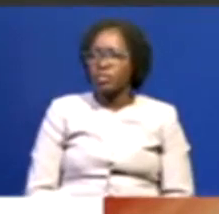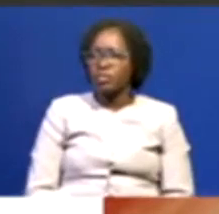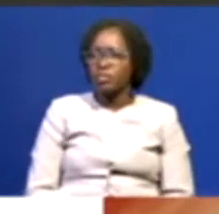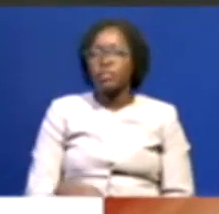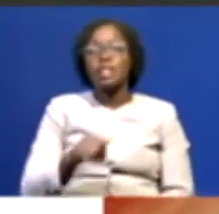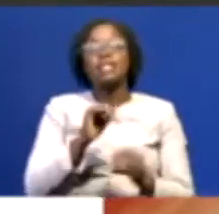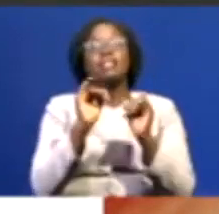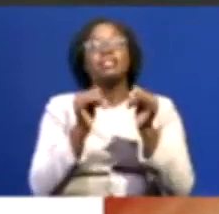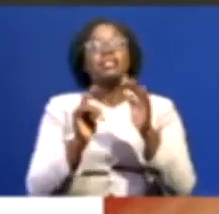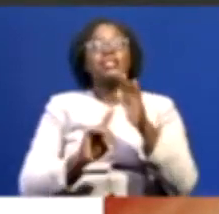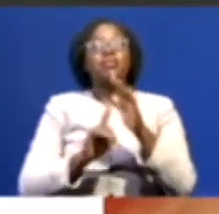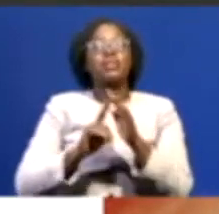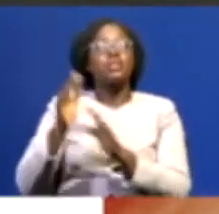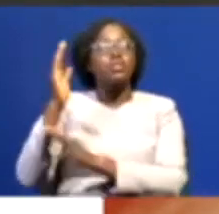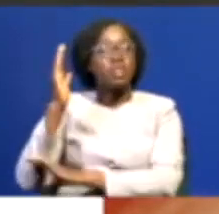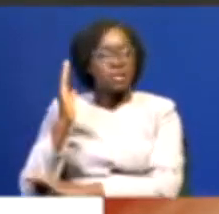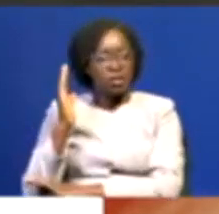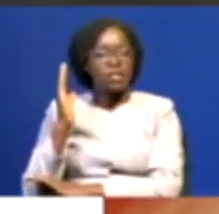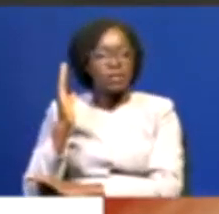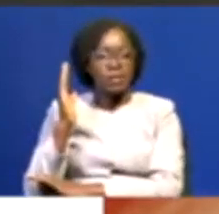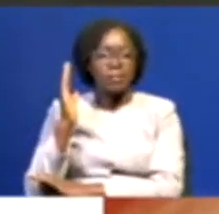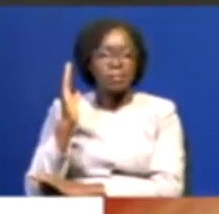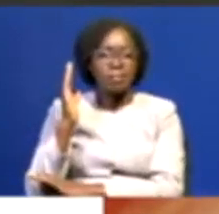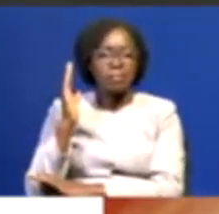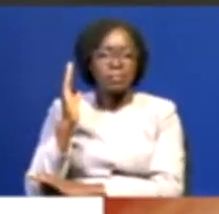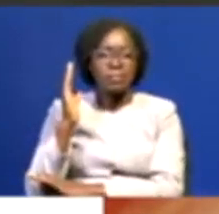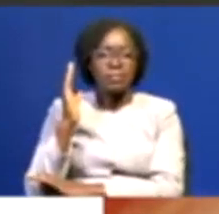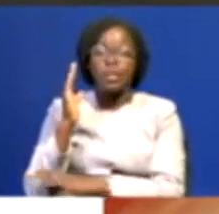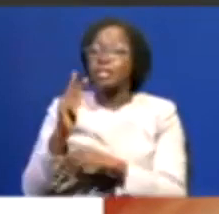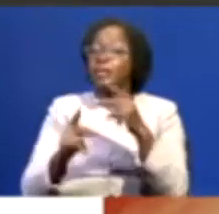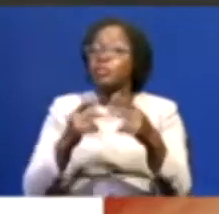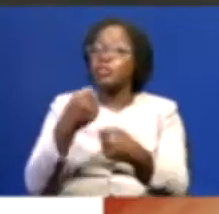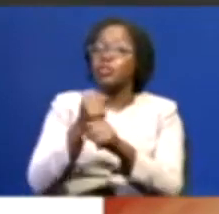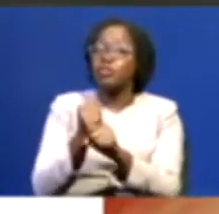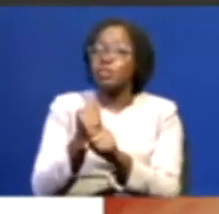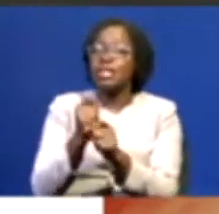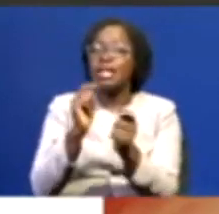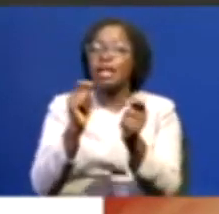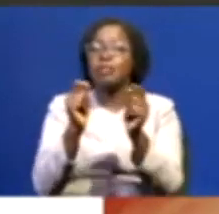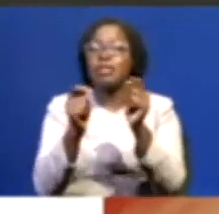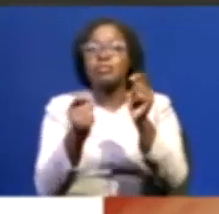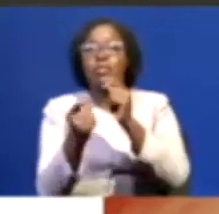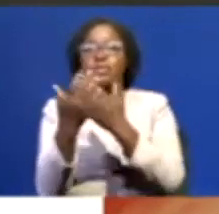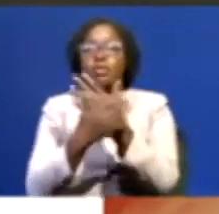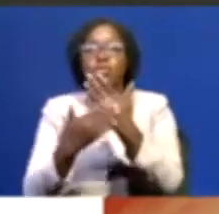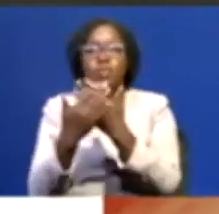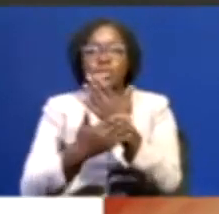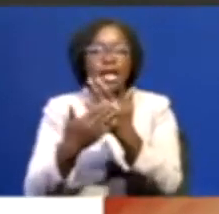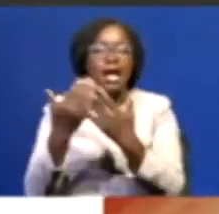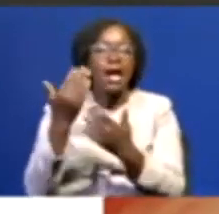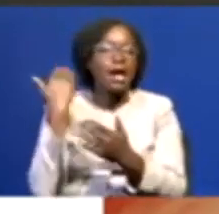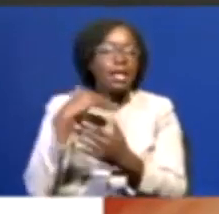In other news, the Ministry of Interior and National Administration is in the process of making amendments to the Computer Cybercrimes Act